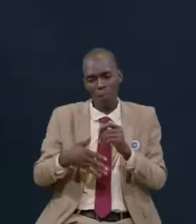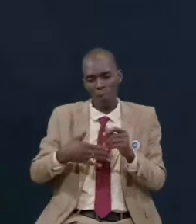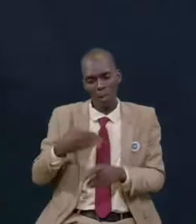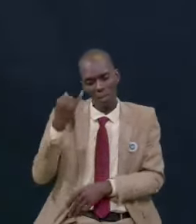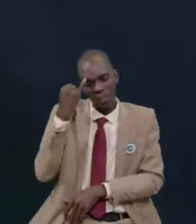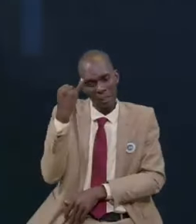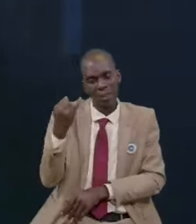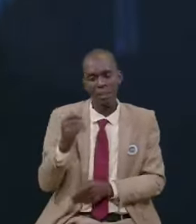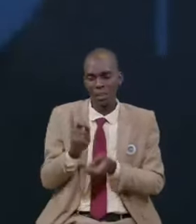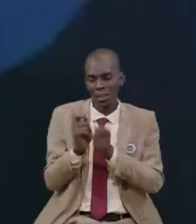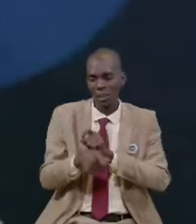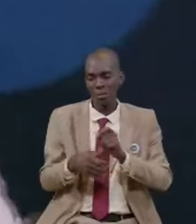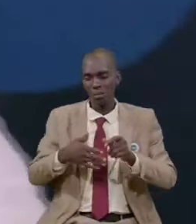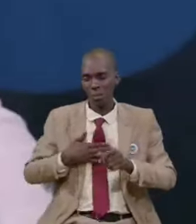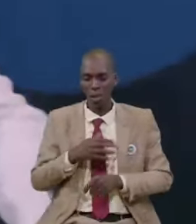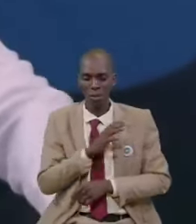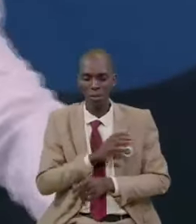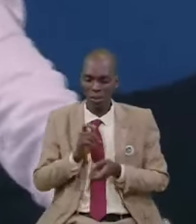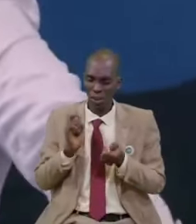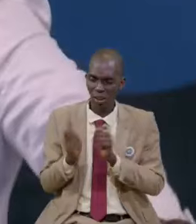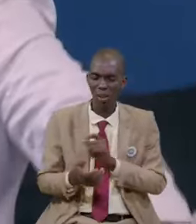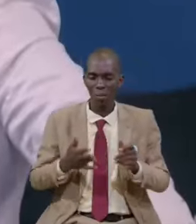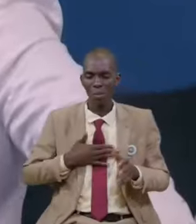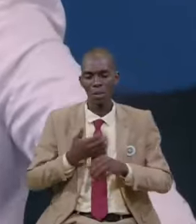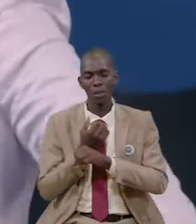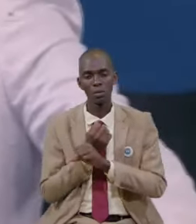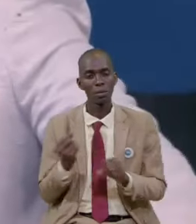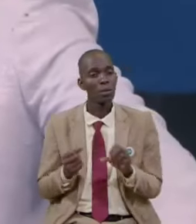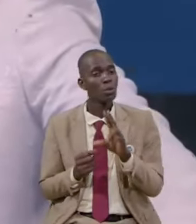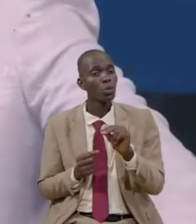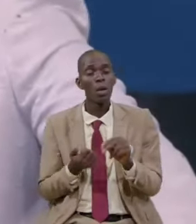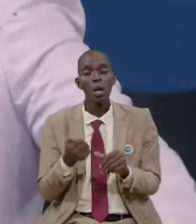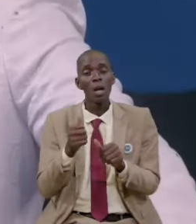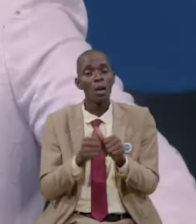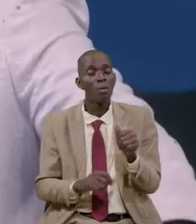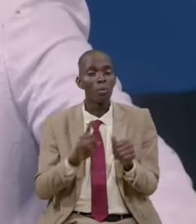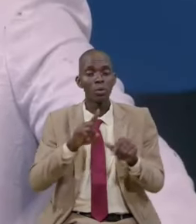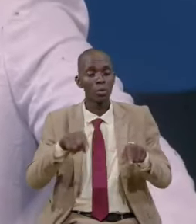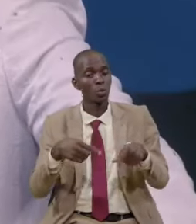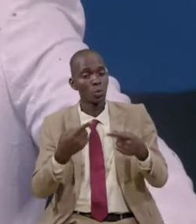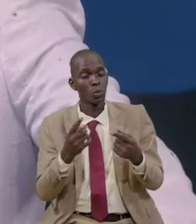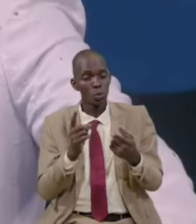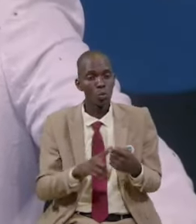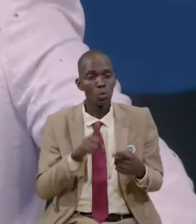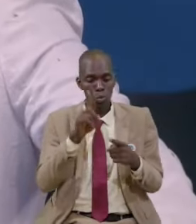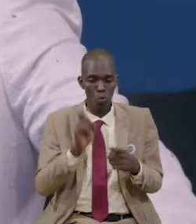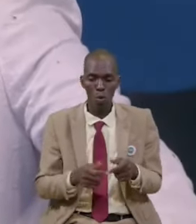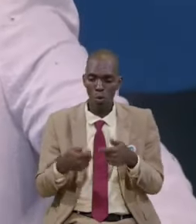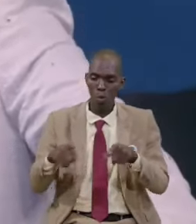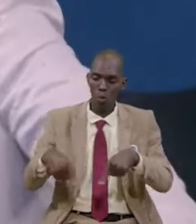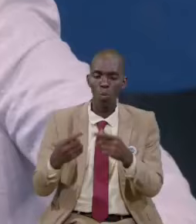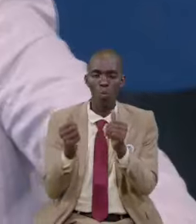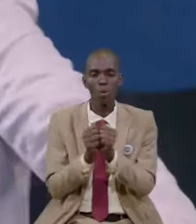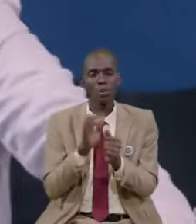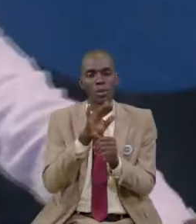to Samaria, that same conversion you carry there, that same transformation of